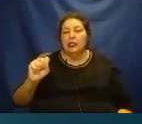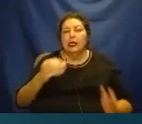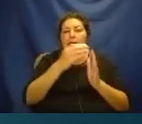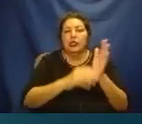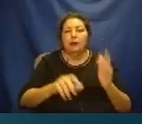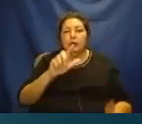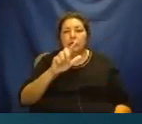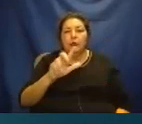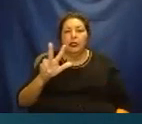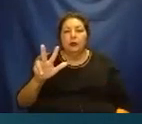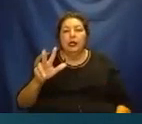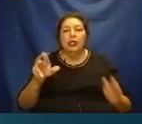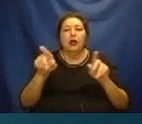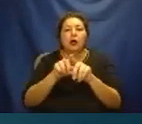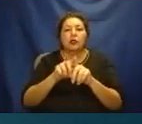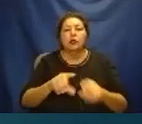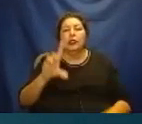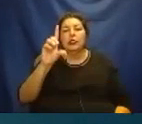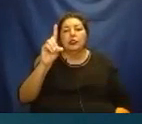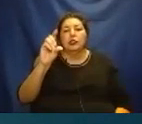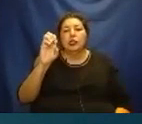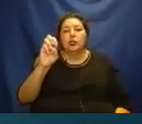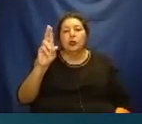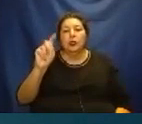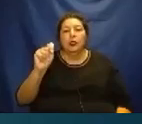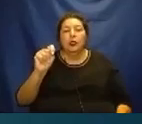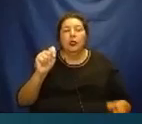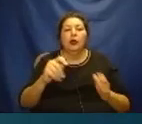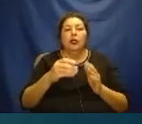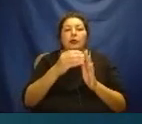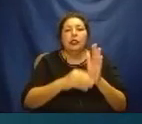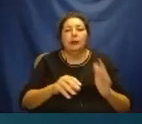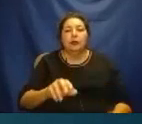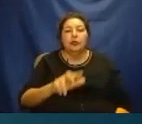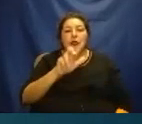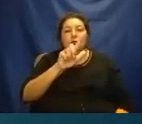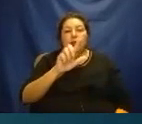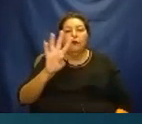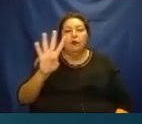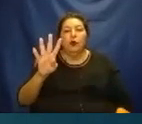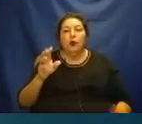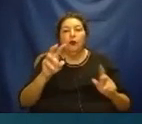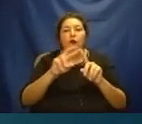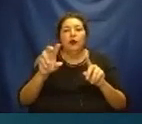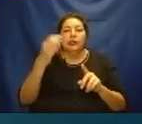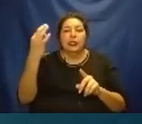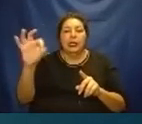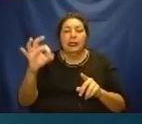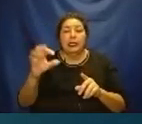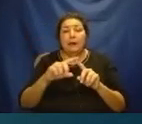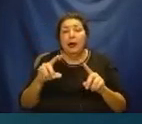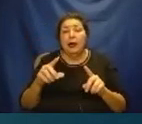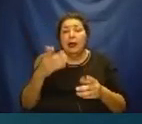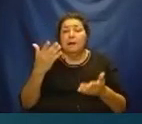in Deuteronomy, chapter 24, verse 19. But it must have been a somewhat